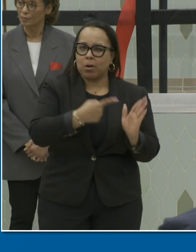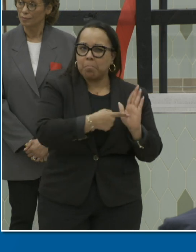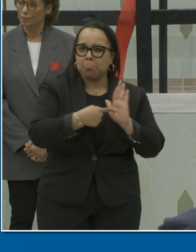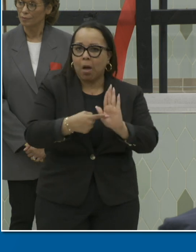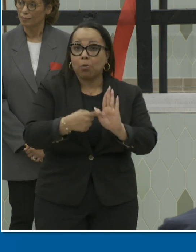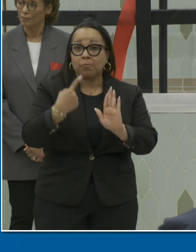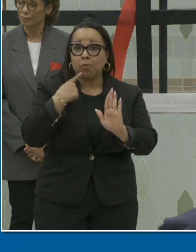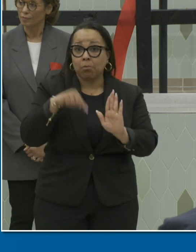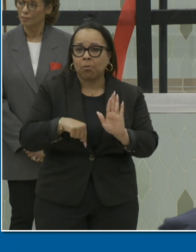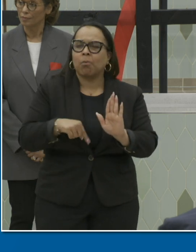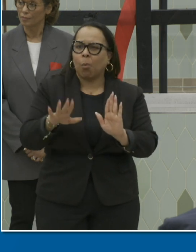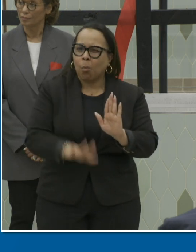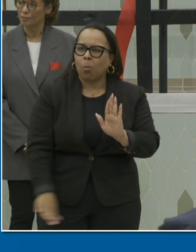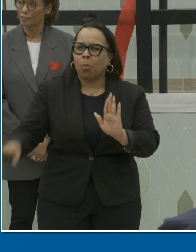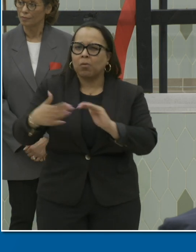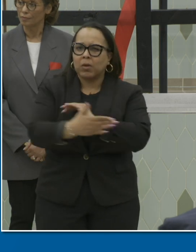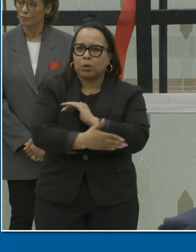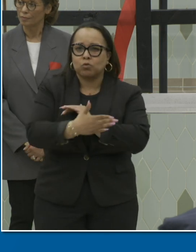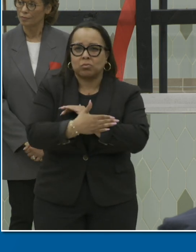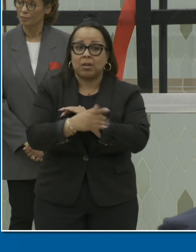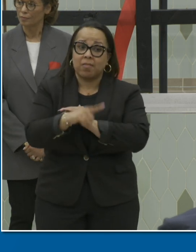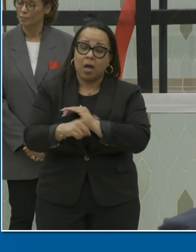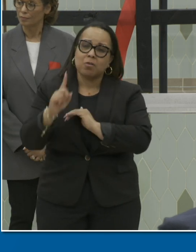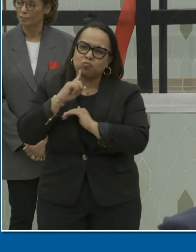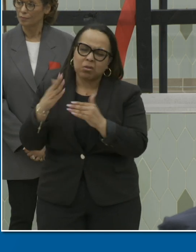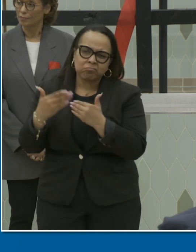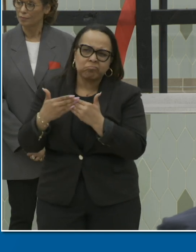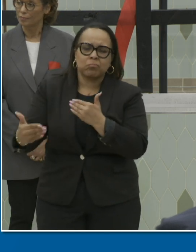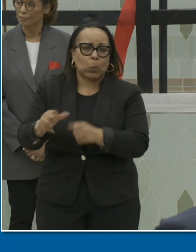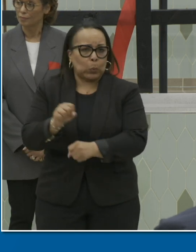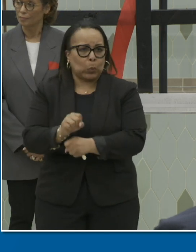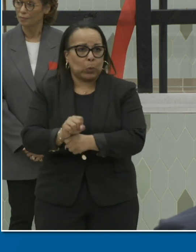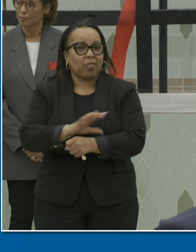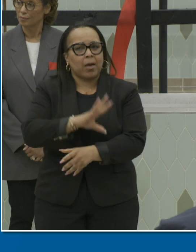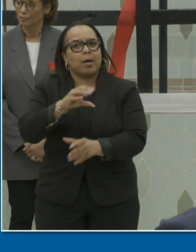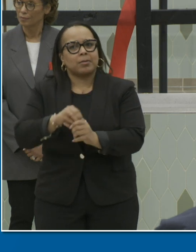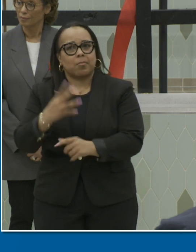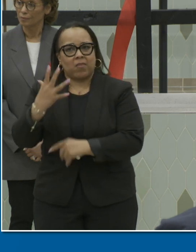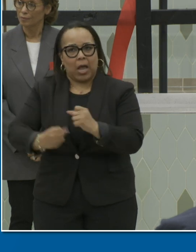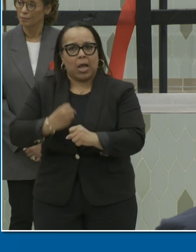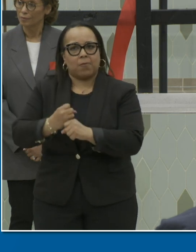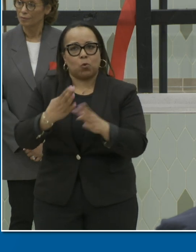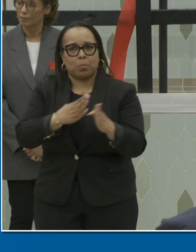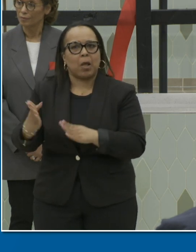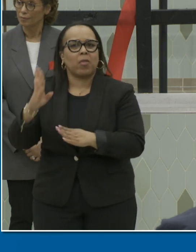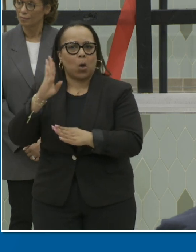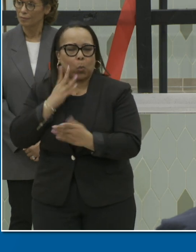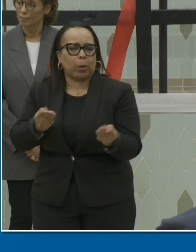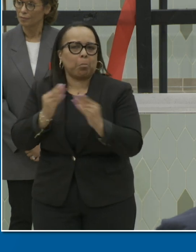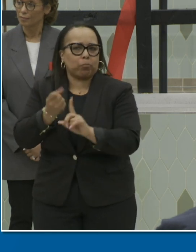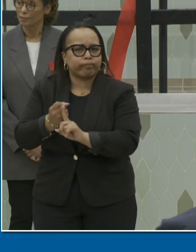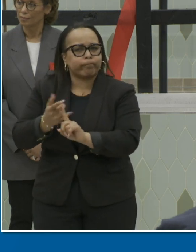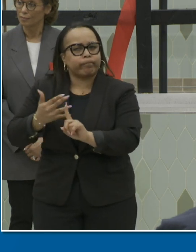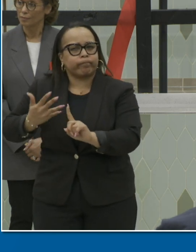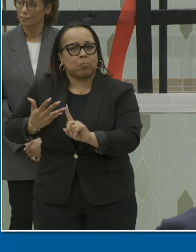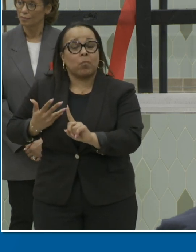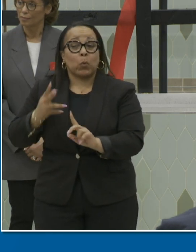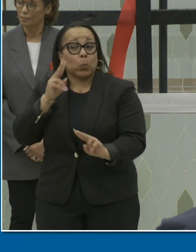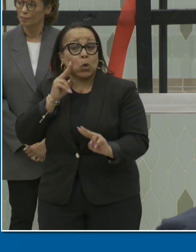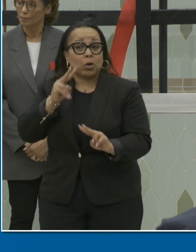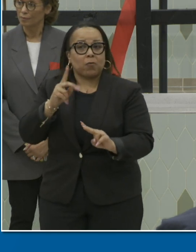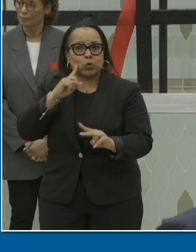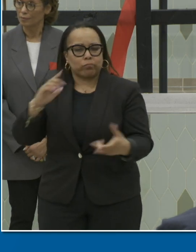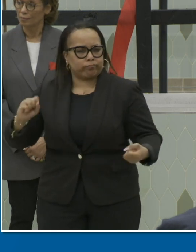model for the rest of the country. That's an ongoing work, and that's part of the five-year plan that is going to be developed. And we're looking forward to